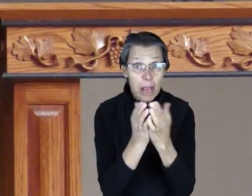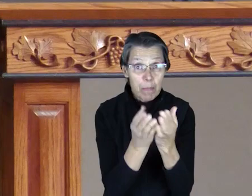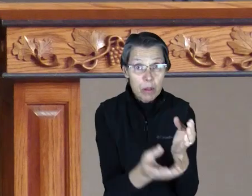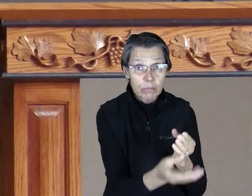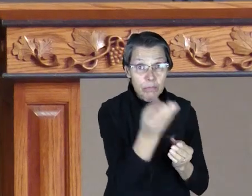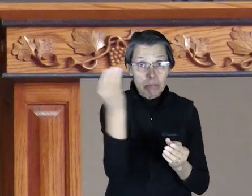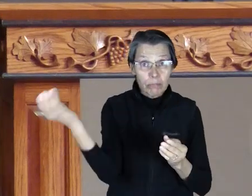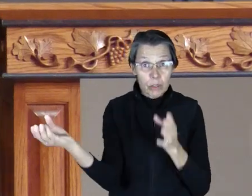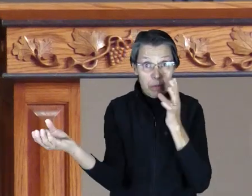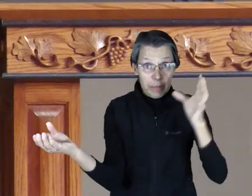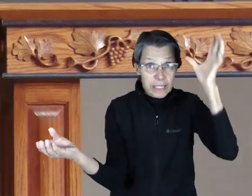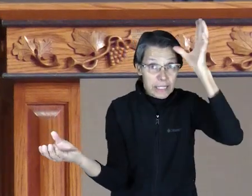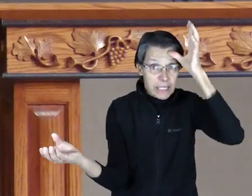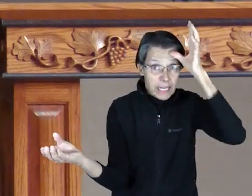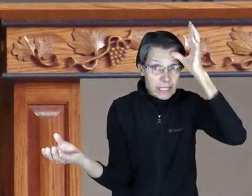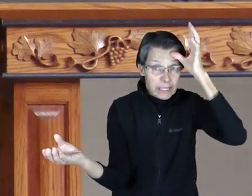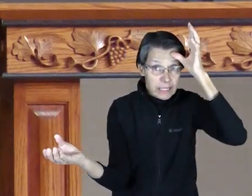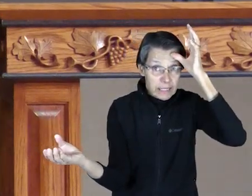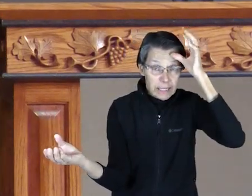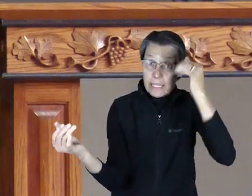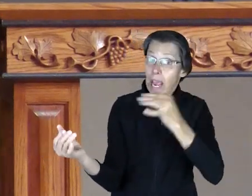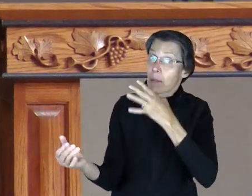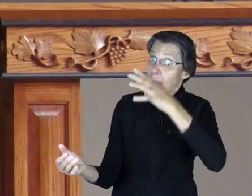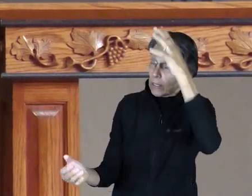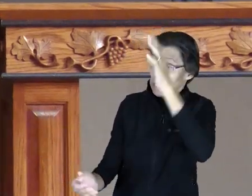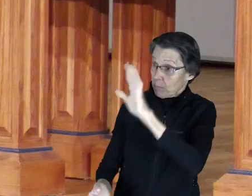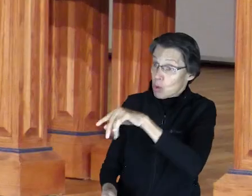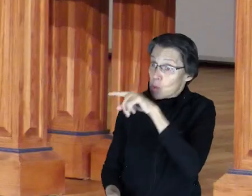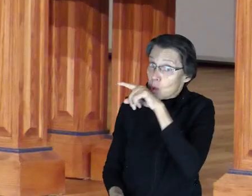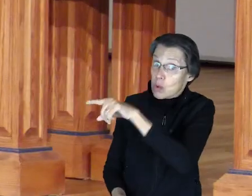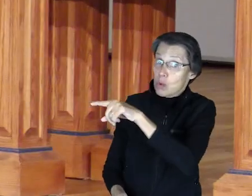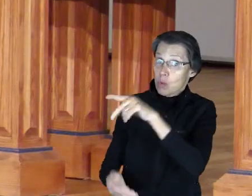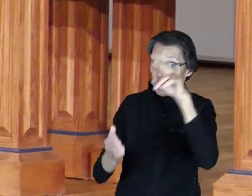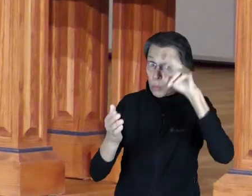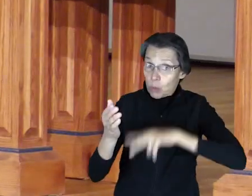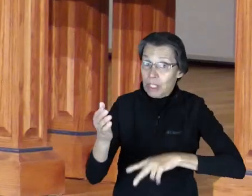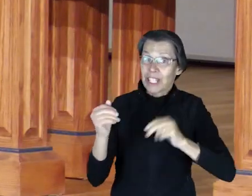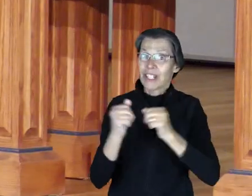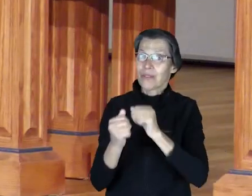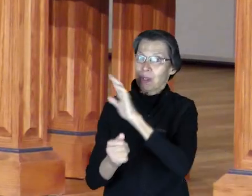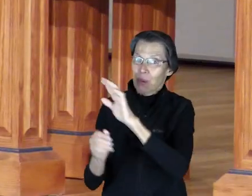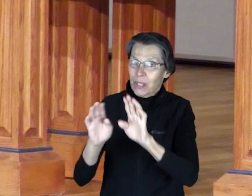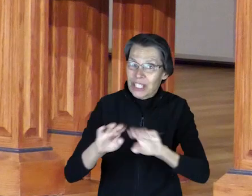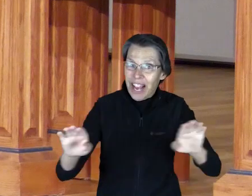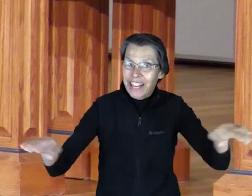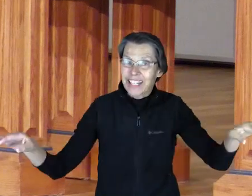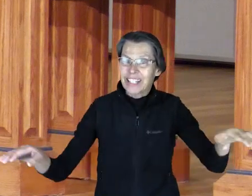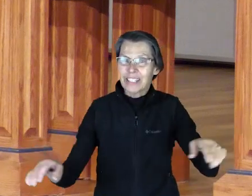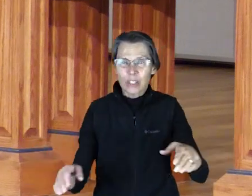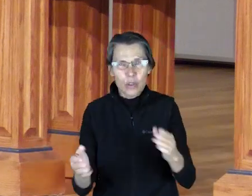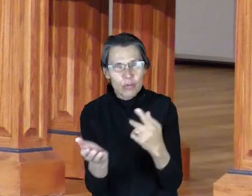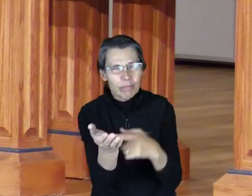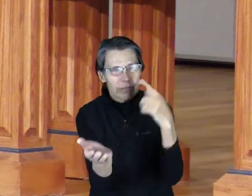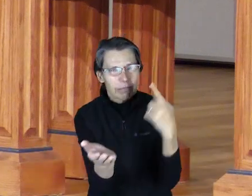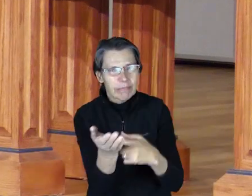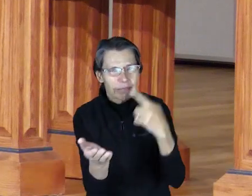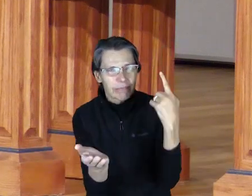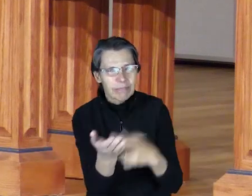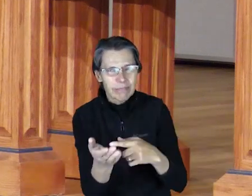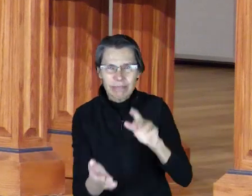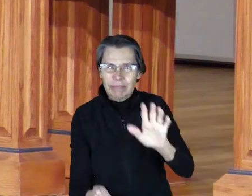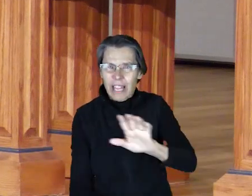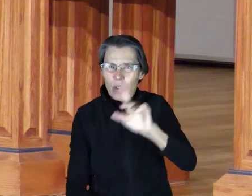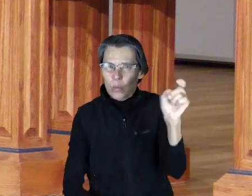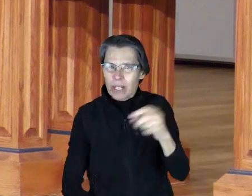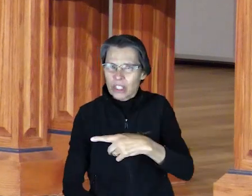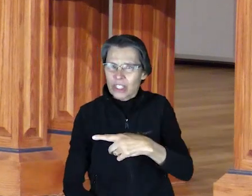your third grader's Bible, and I want you to hear this. We invite you to read these words with your child, to